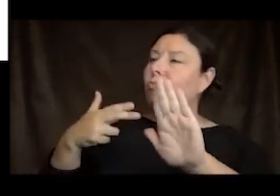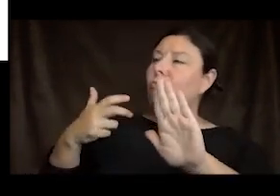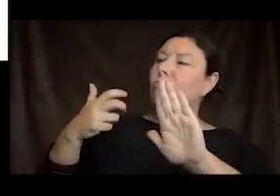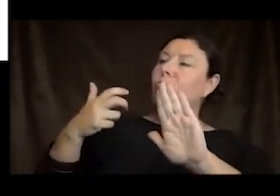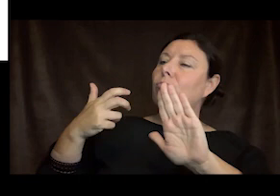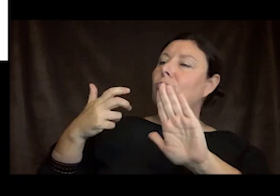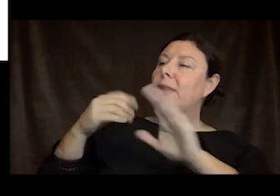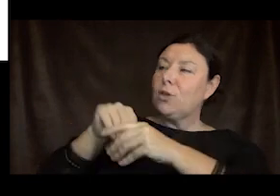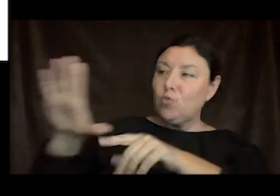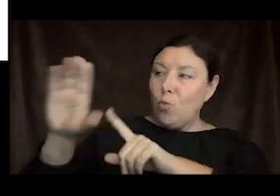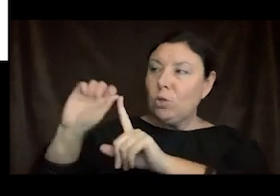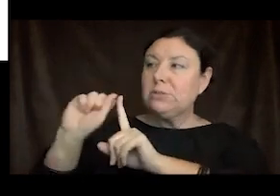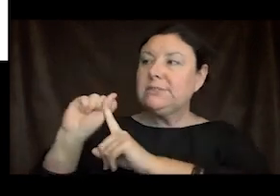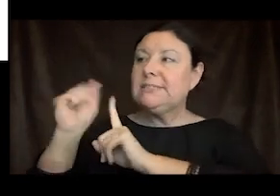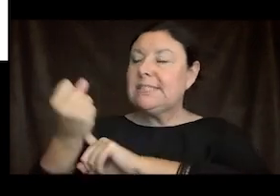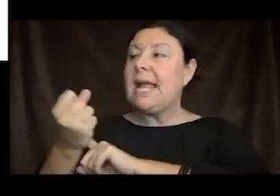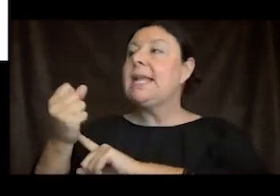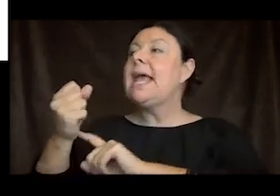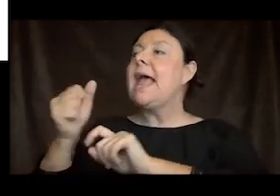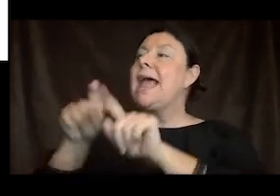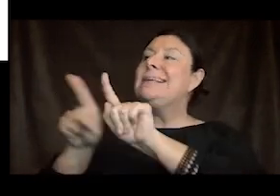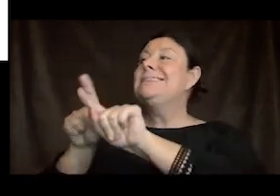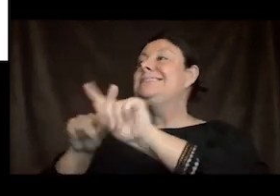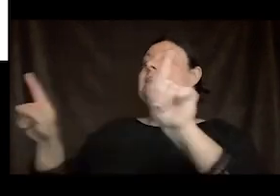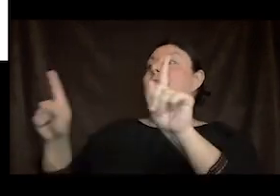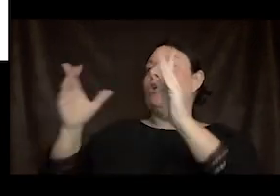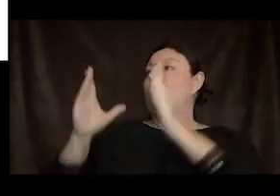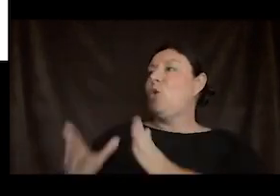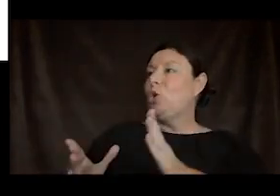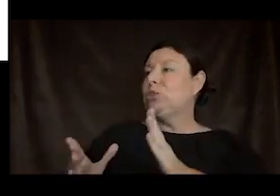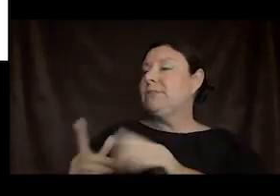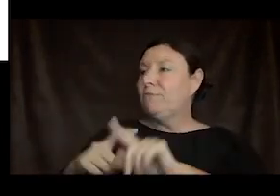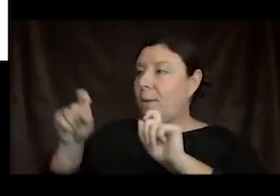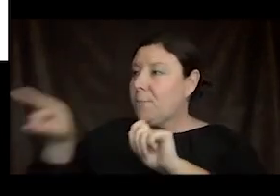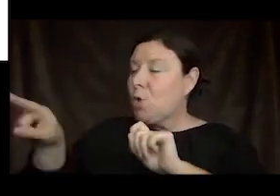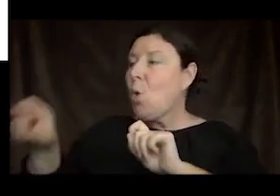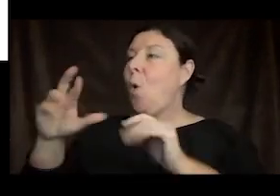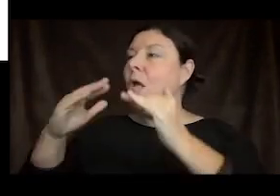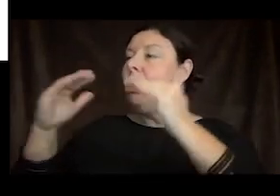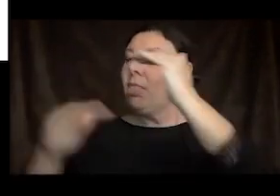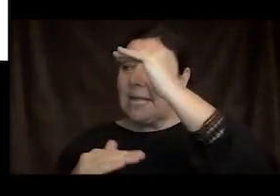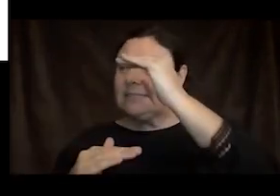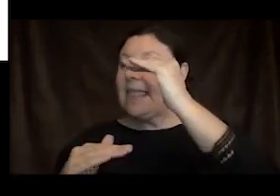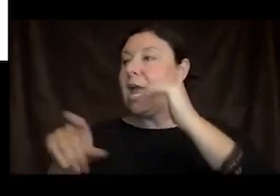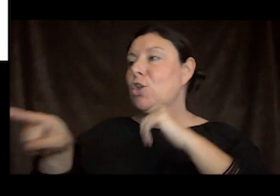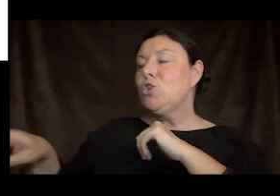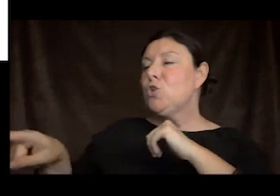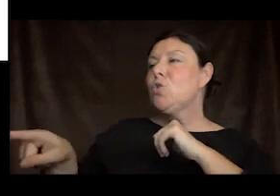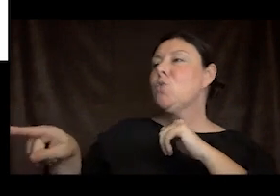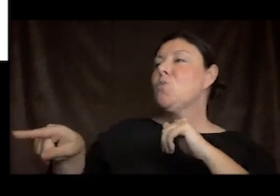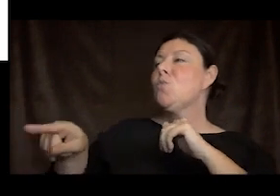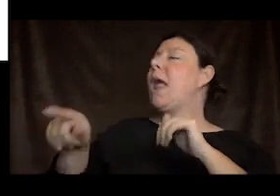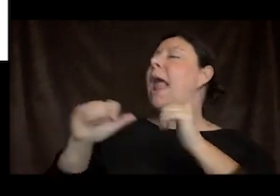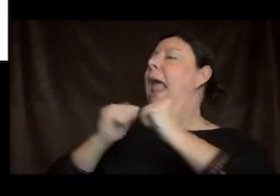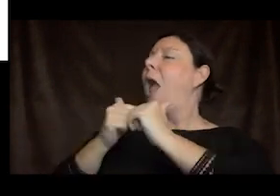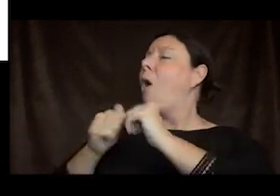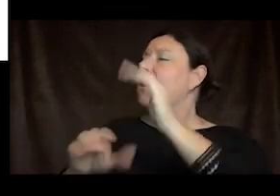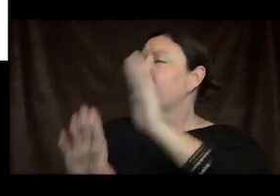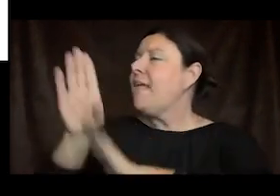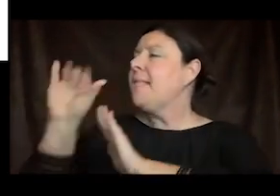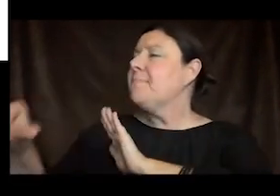society as different? Who's marked in your society as less than, and how is that marking